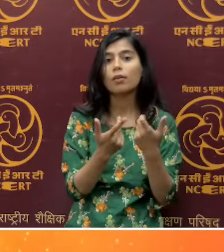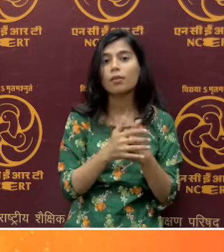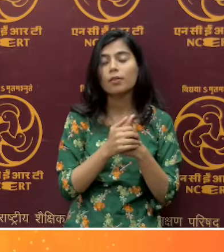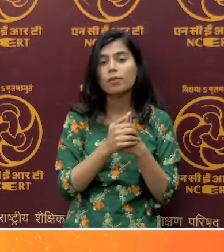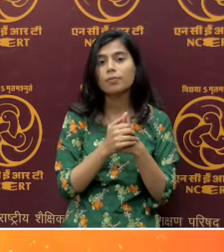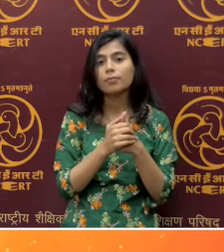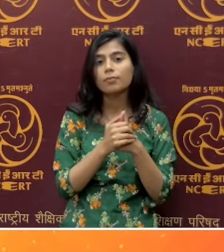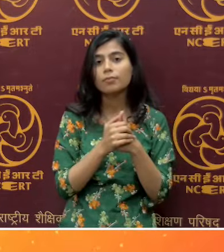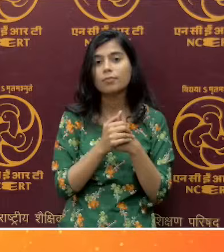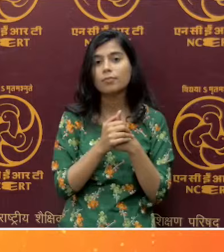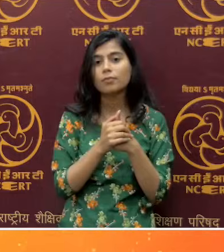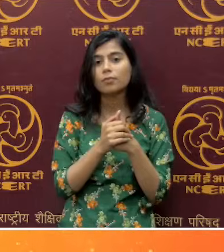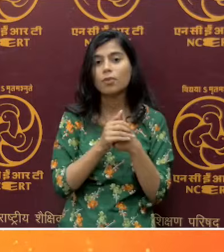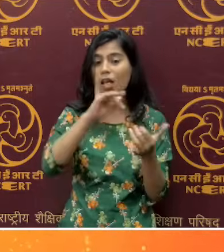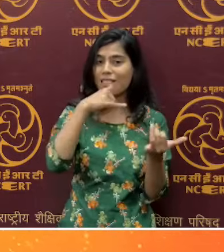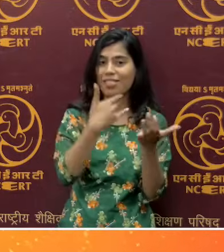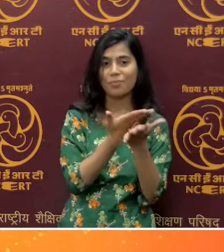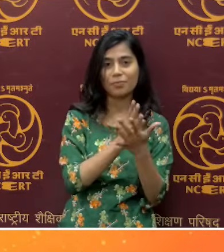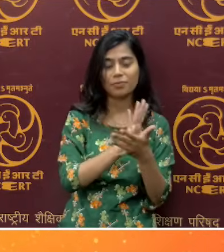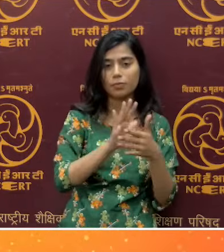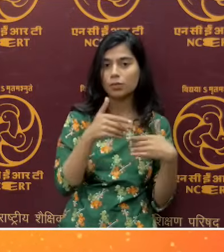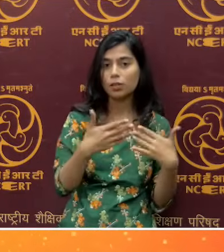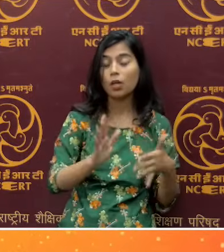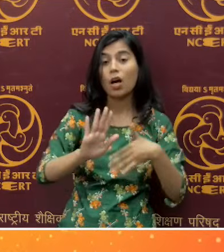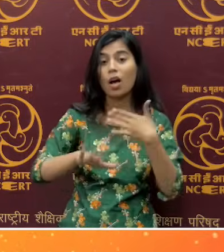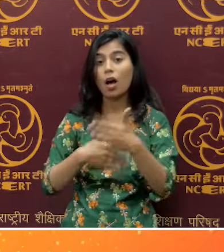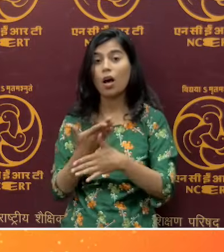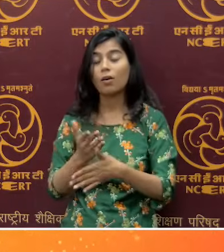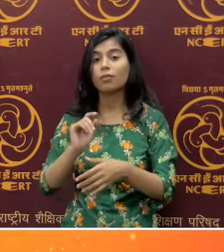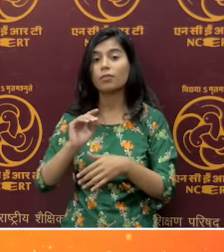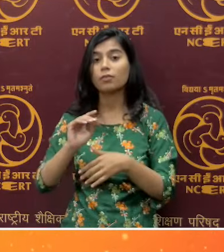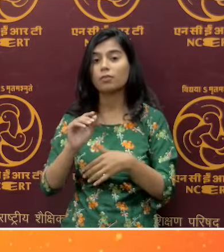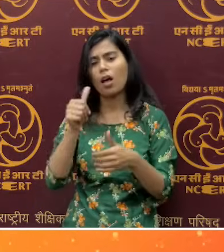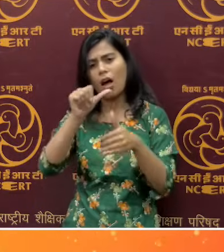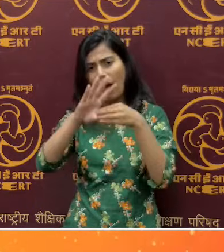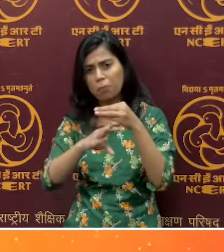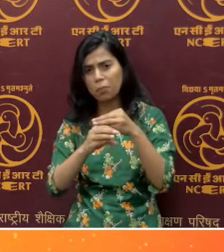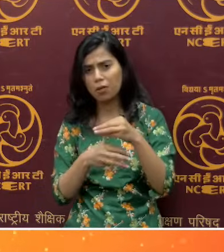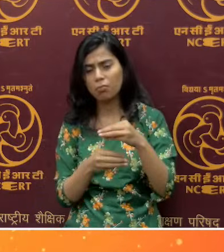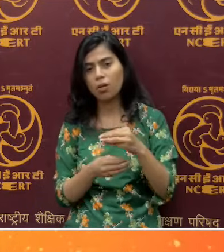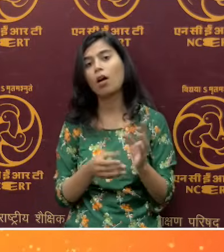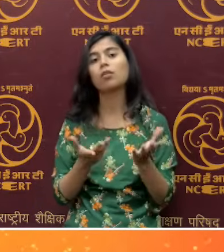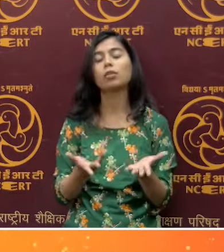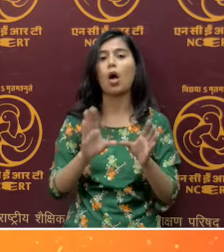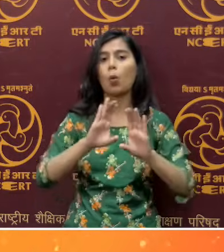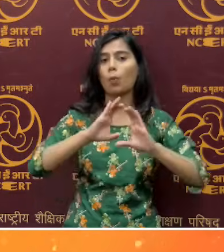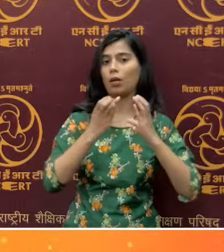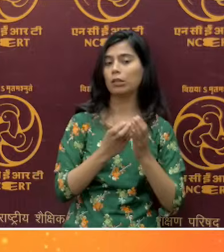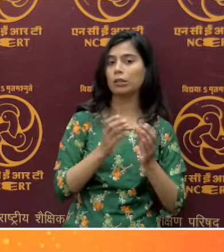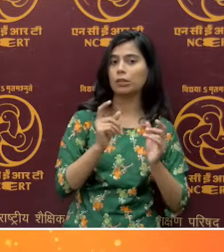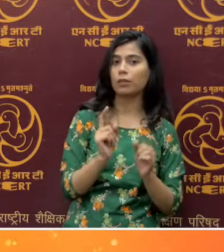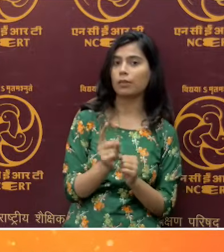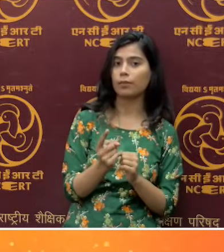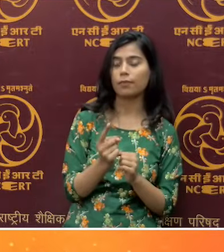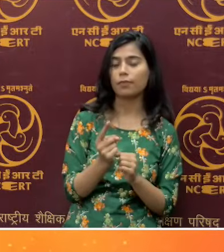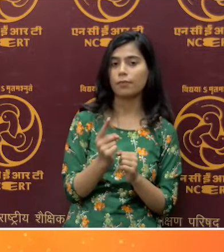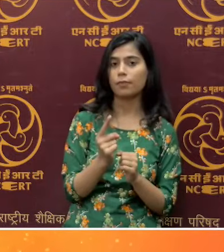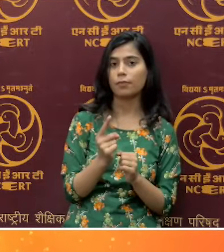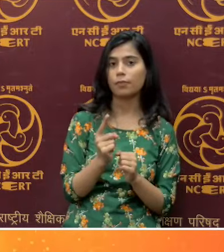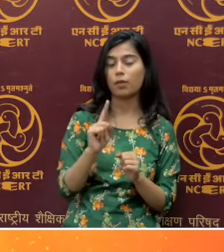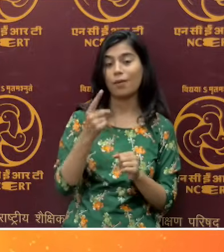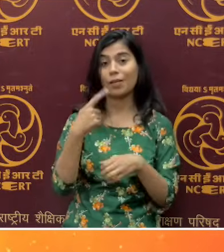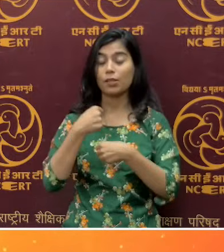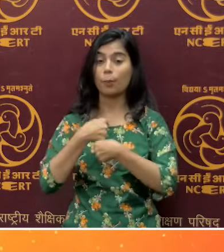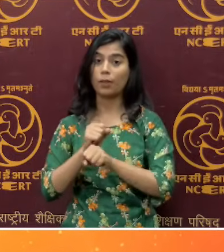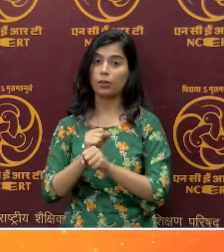generated and your submission will be there. Then after this, you won't be able to add any student on this particular class once the report is being